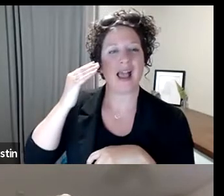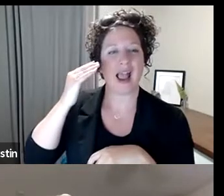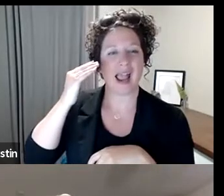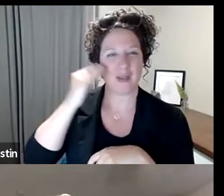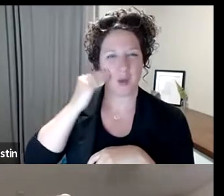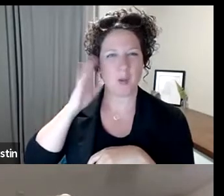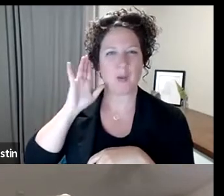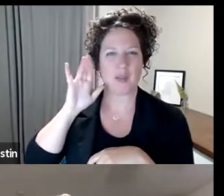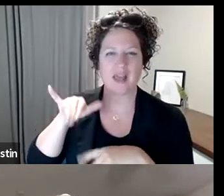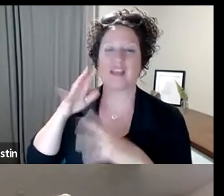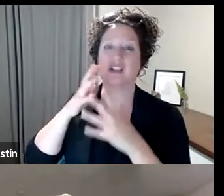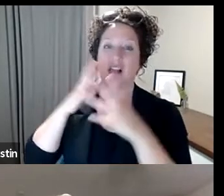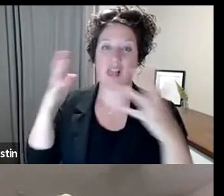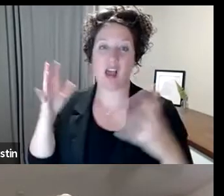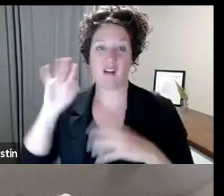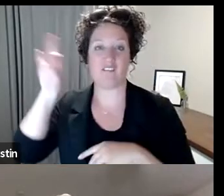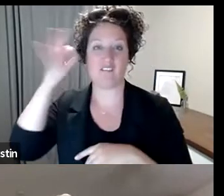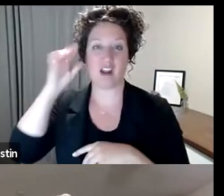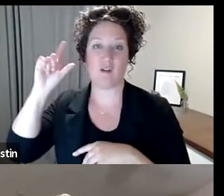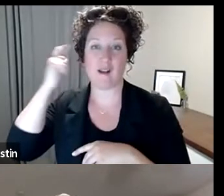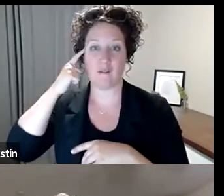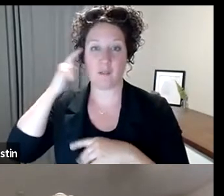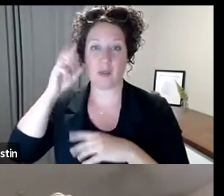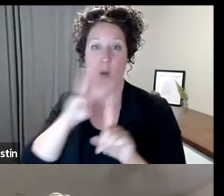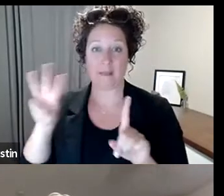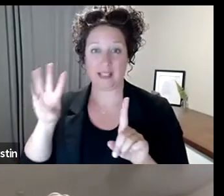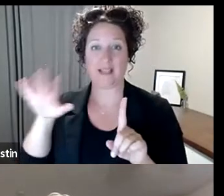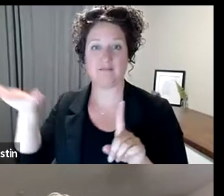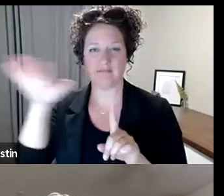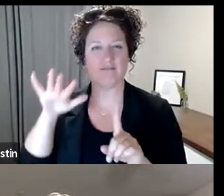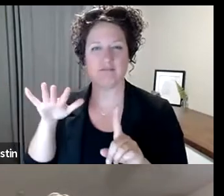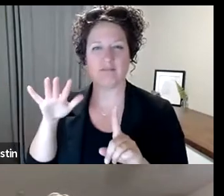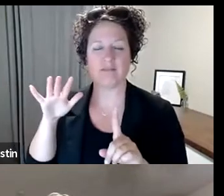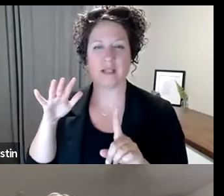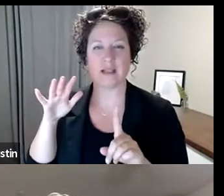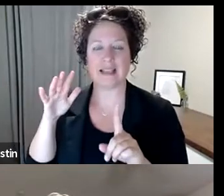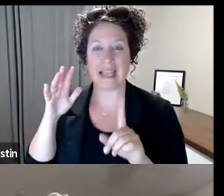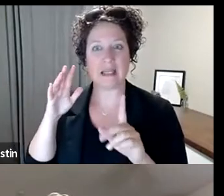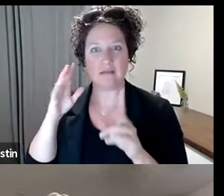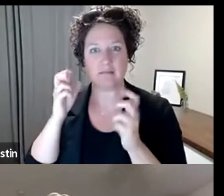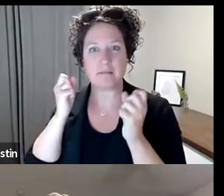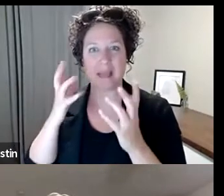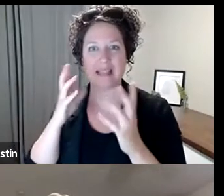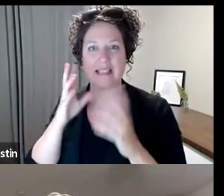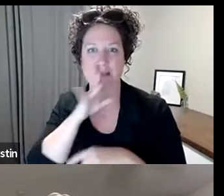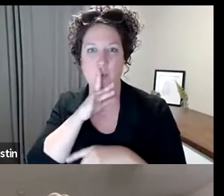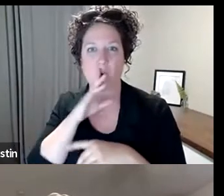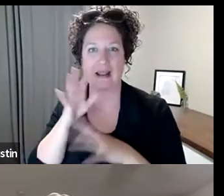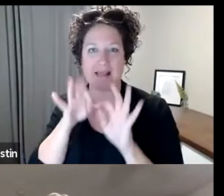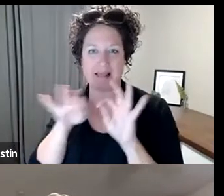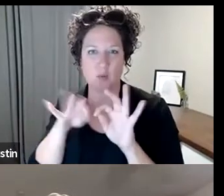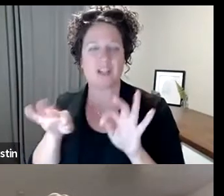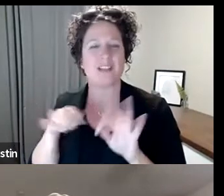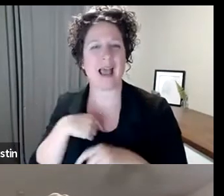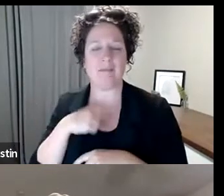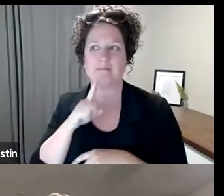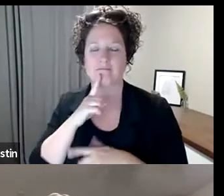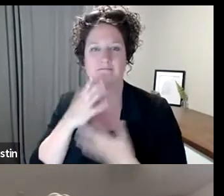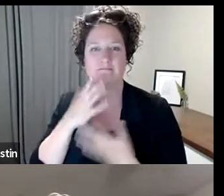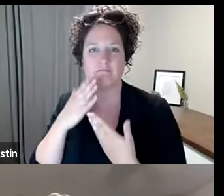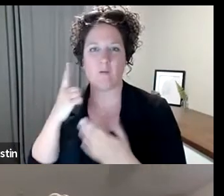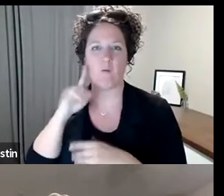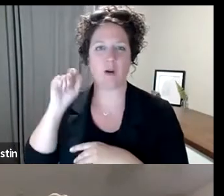there's a lot of federal government websites that are available in widely spoken languages. I'm really grateful for some of the work that the Government